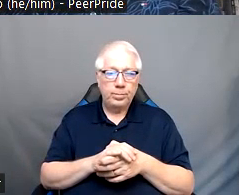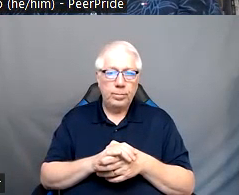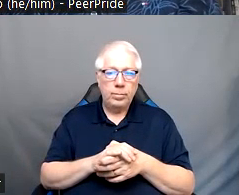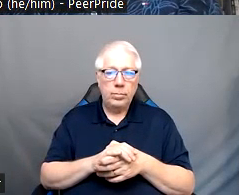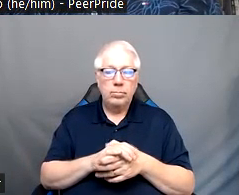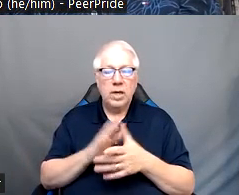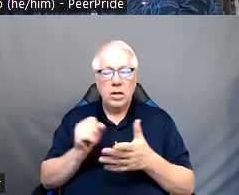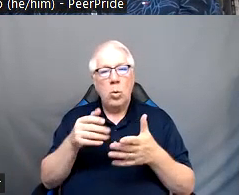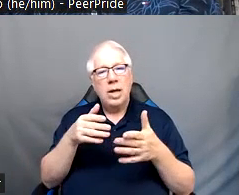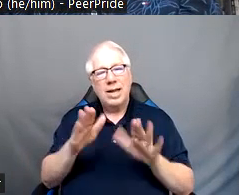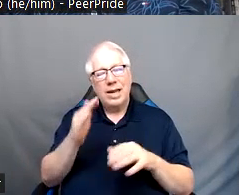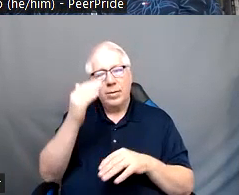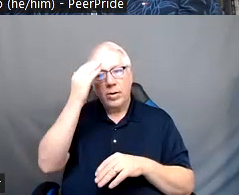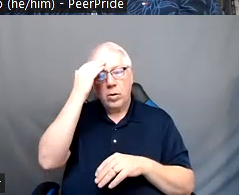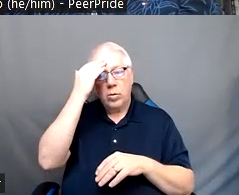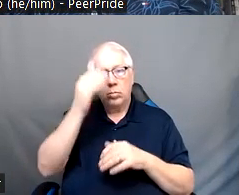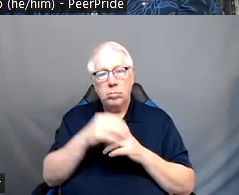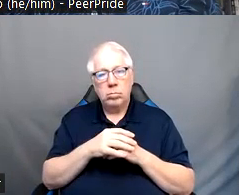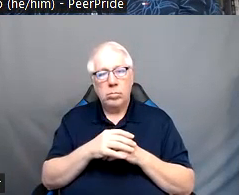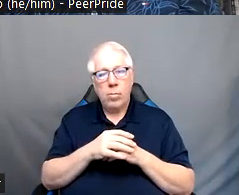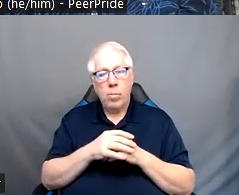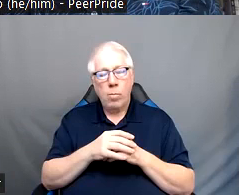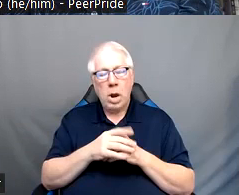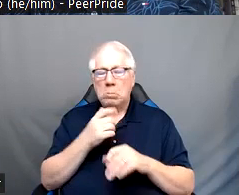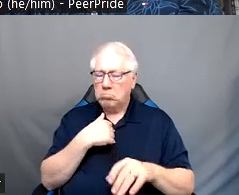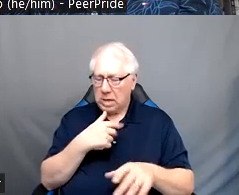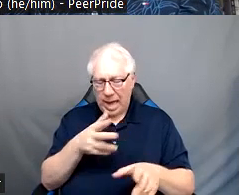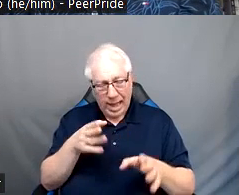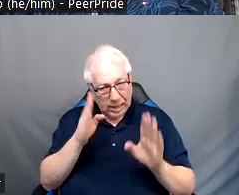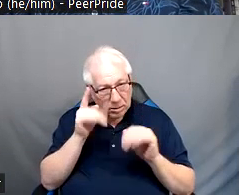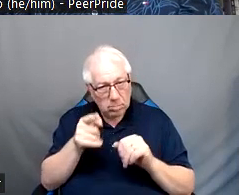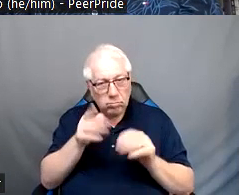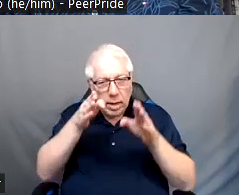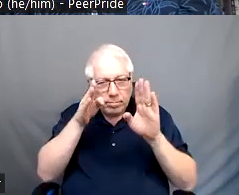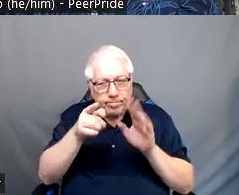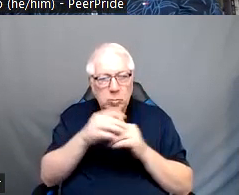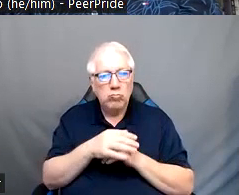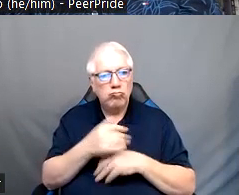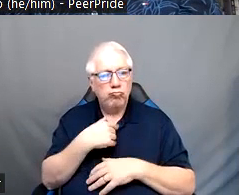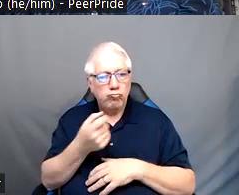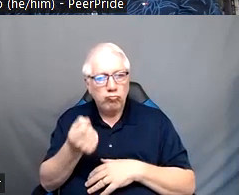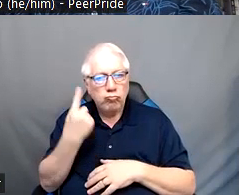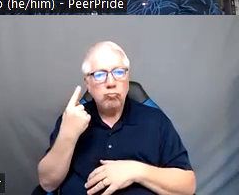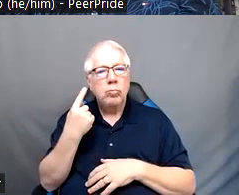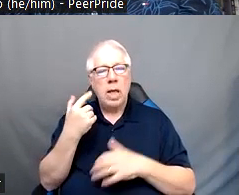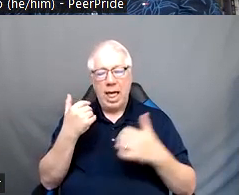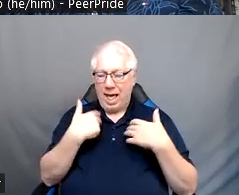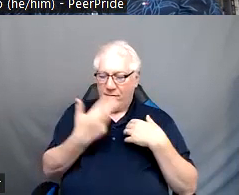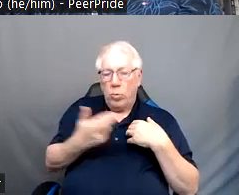So just letting them know, you hear them, you're listening to them, there are resources, and we can explore those